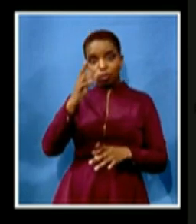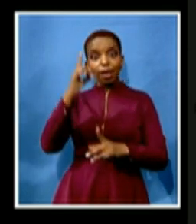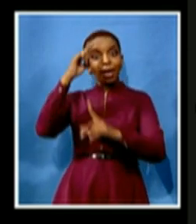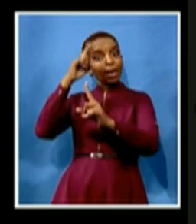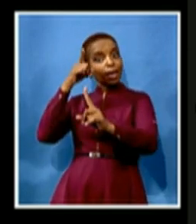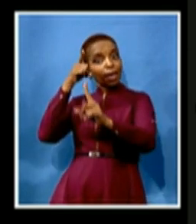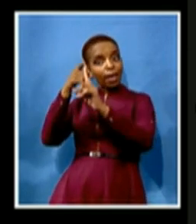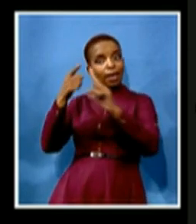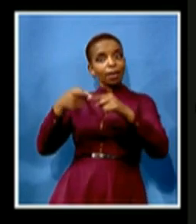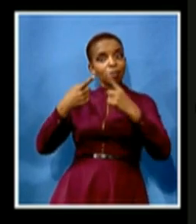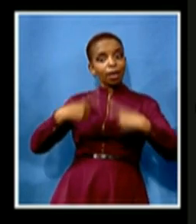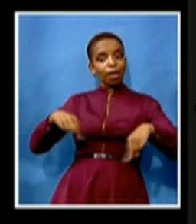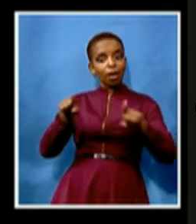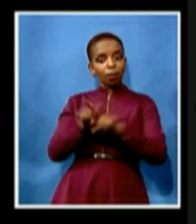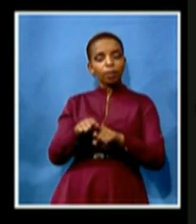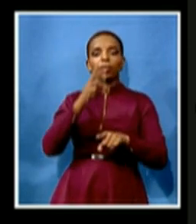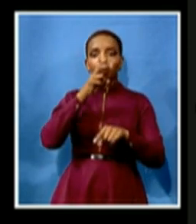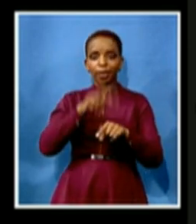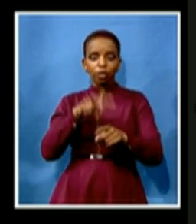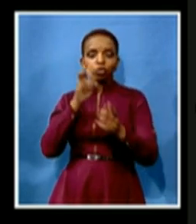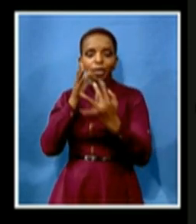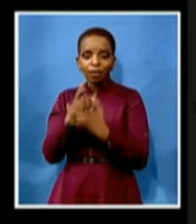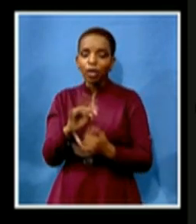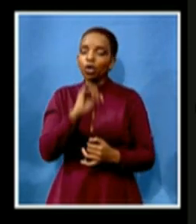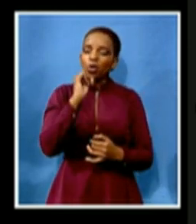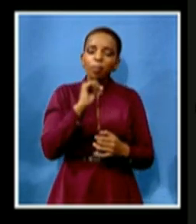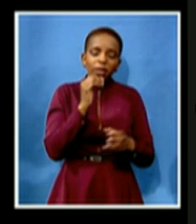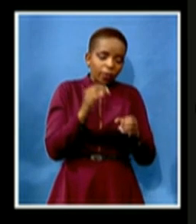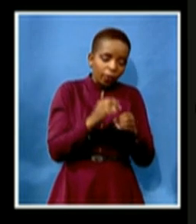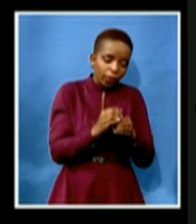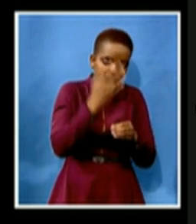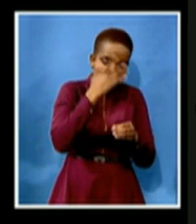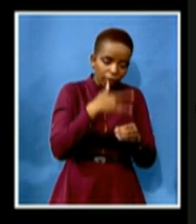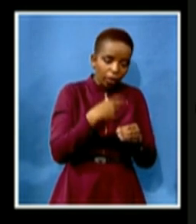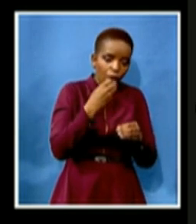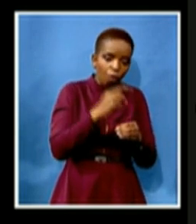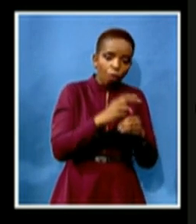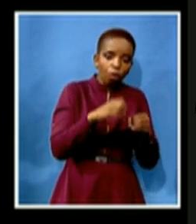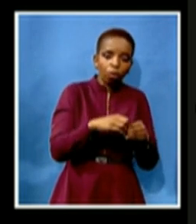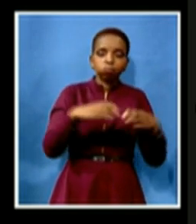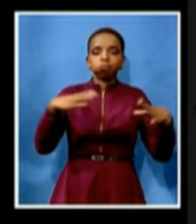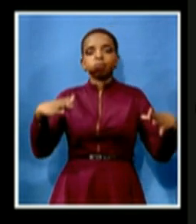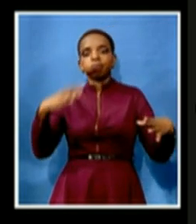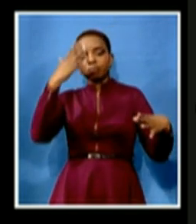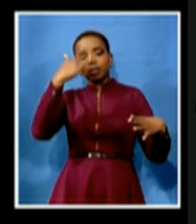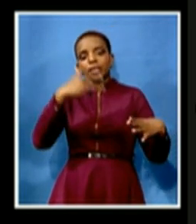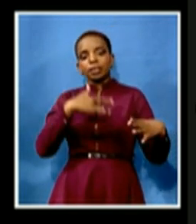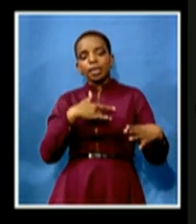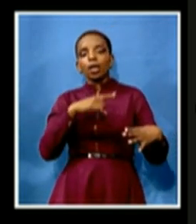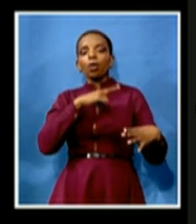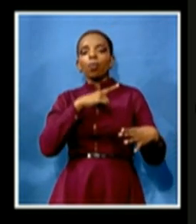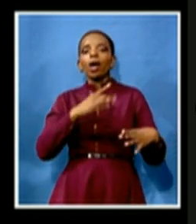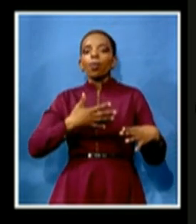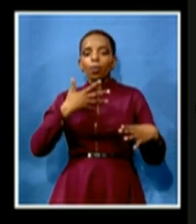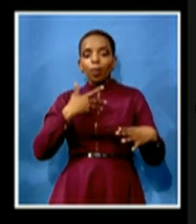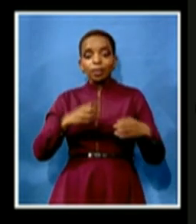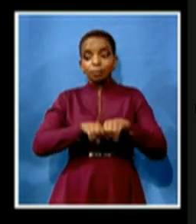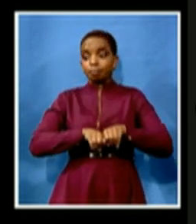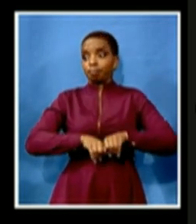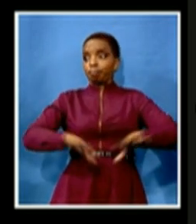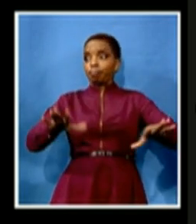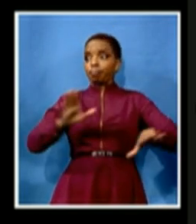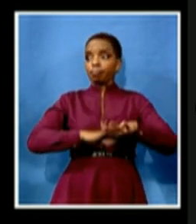we can contain the spread of the infection. So whatever the predictions are, we need to try and do our best to reduce